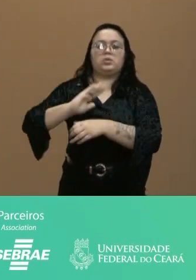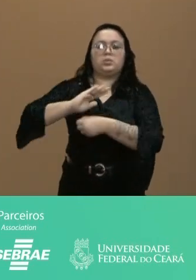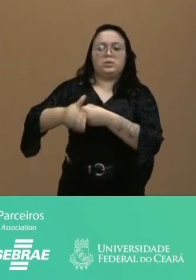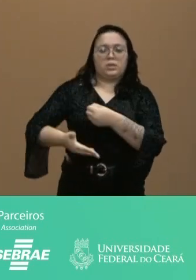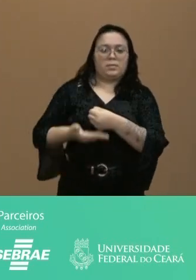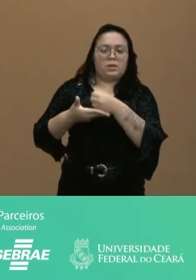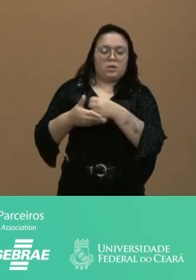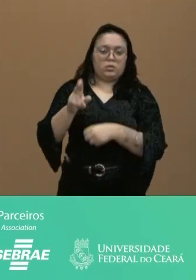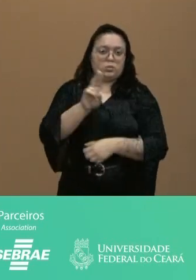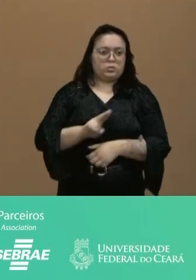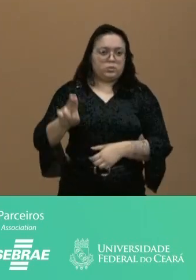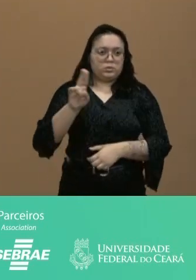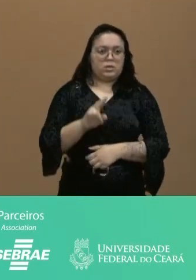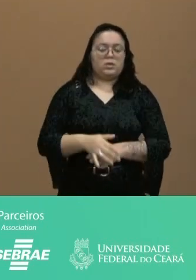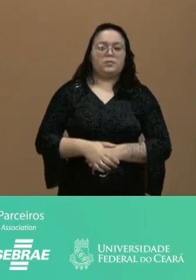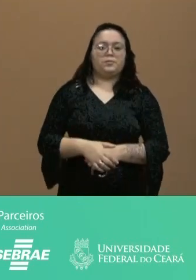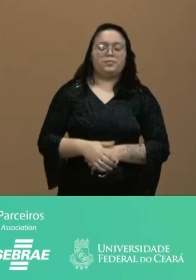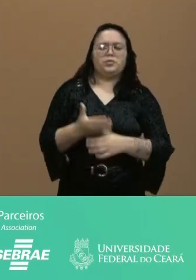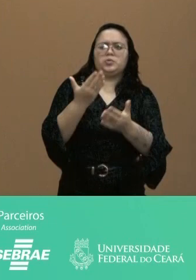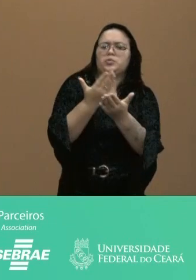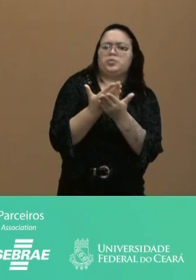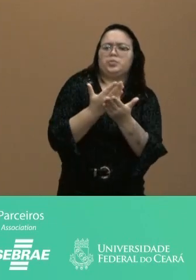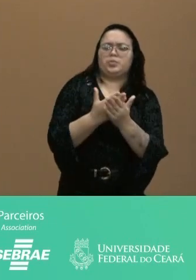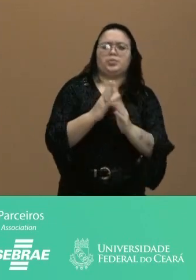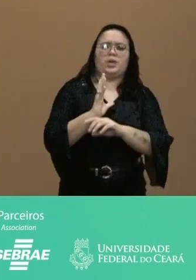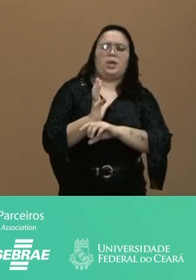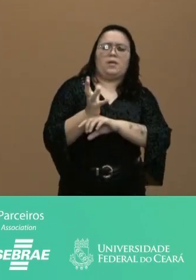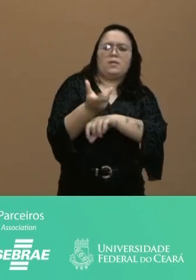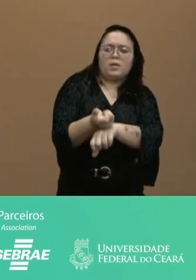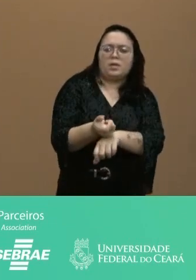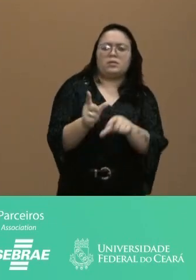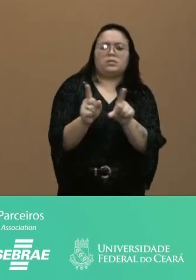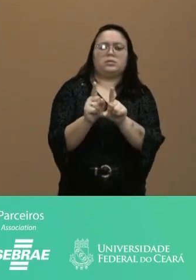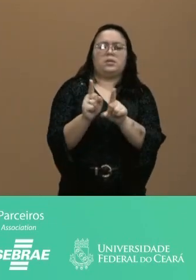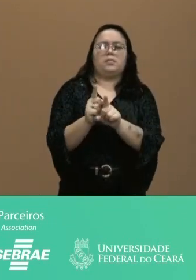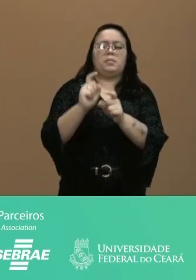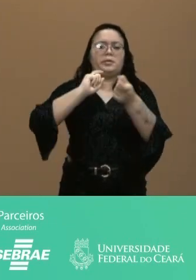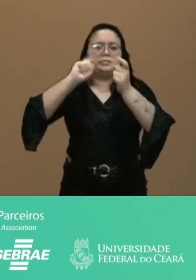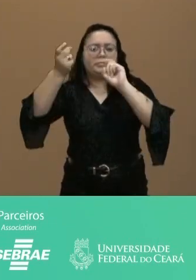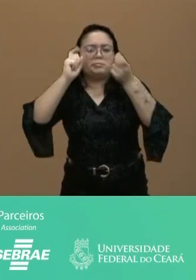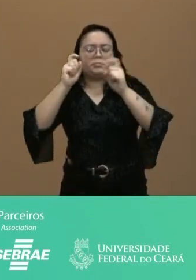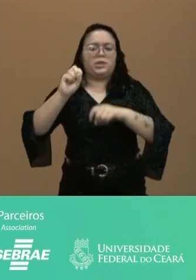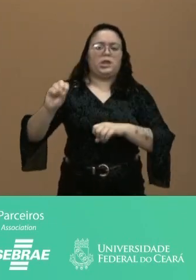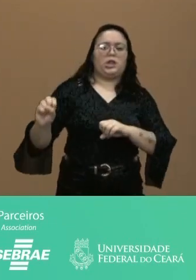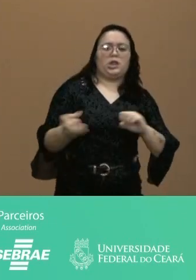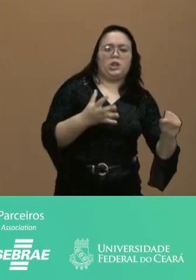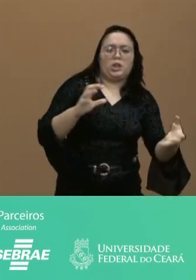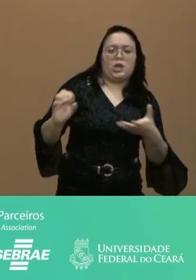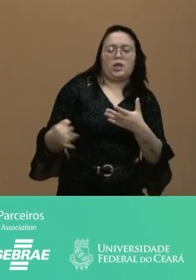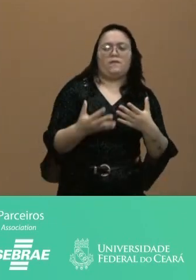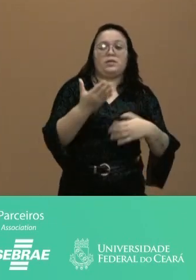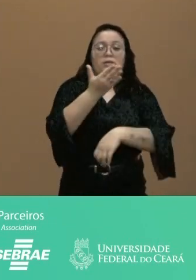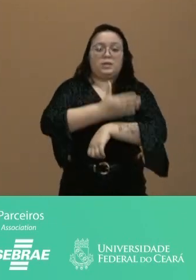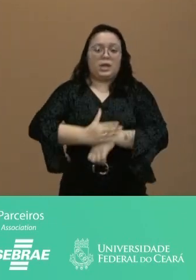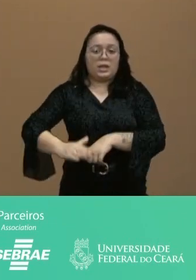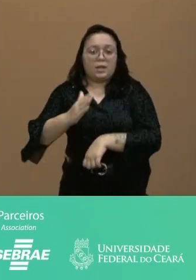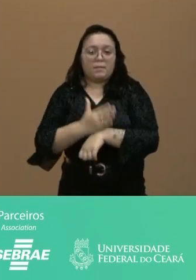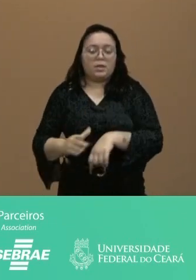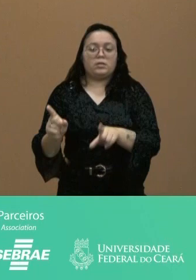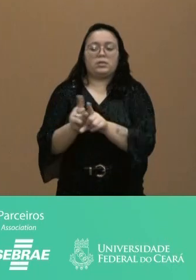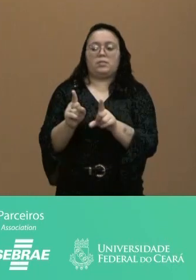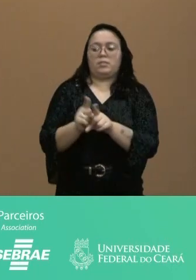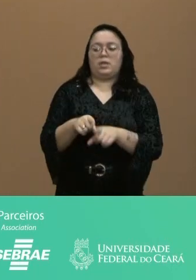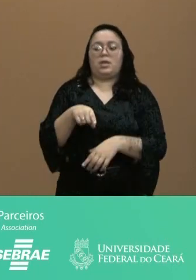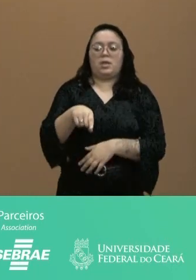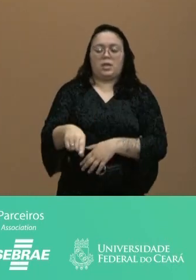para isso a gente trabalha em we're going to work with studies, events, inovação, treinamento também, matchmaking, eu acho